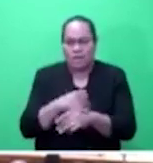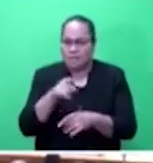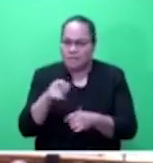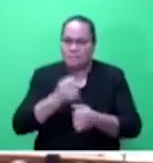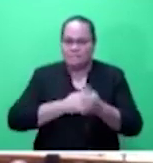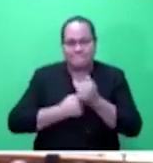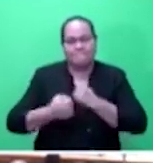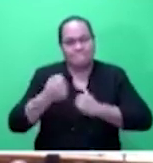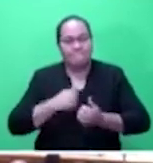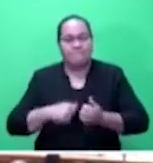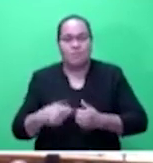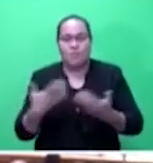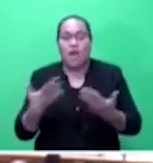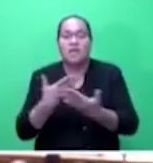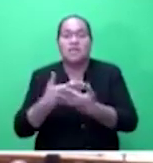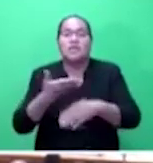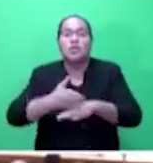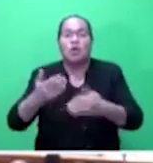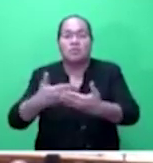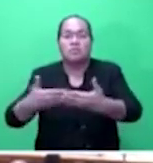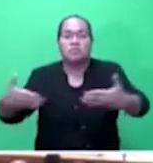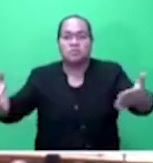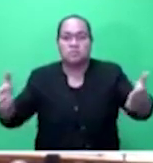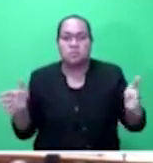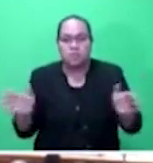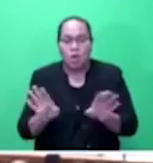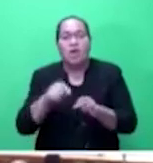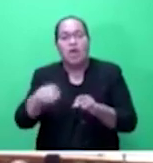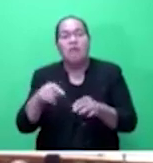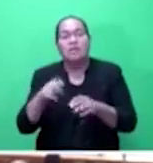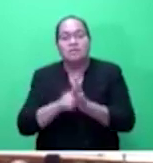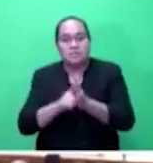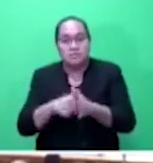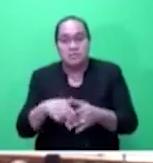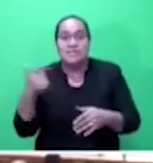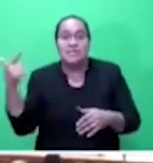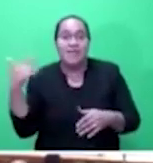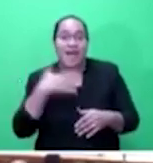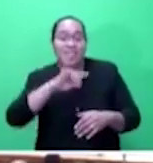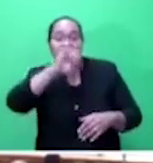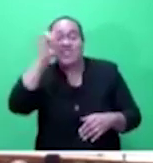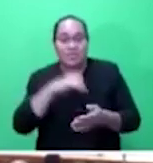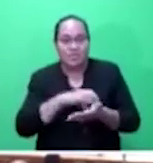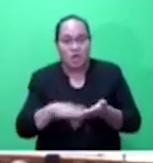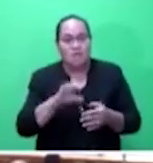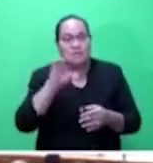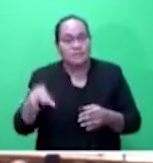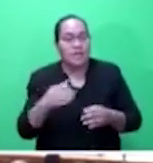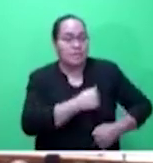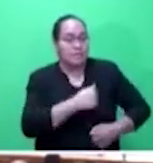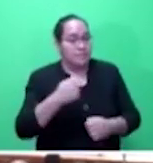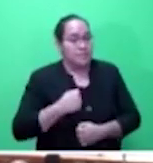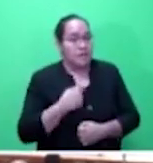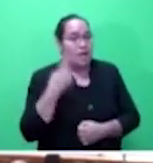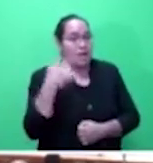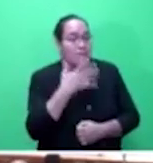at the new borders that we've established and of course around the country. $700,000, RFMF $150,000,